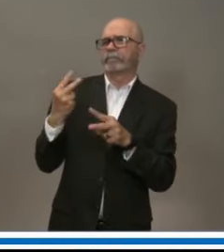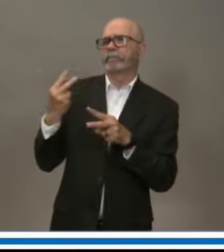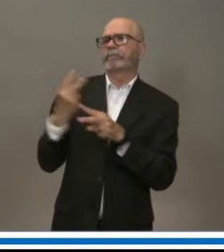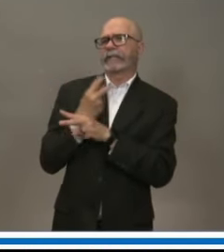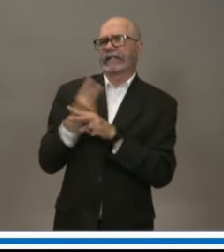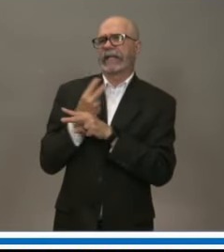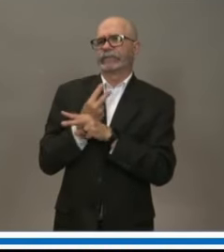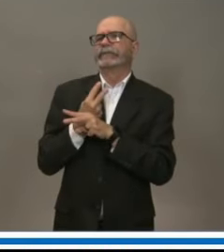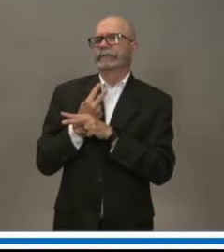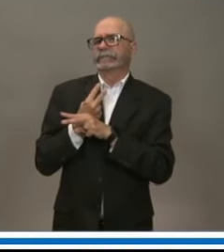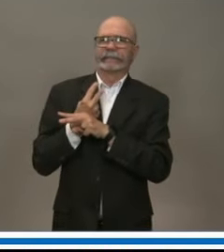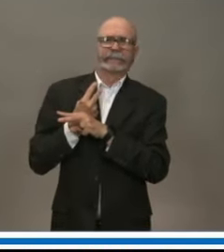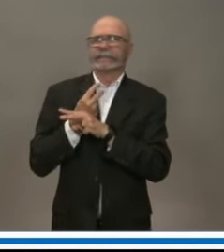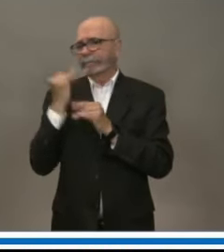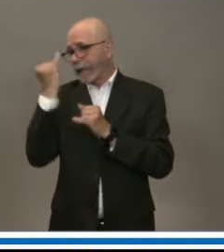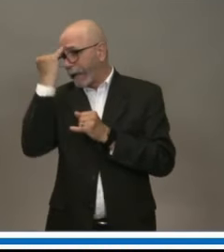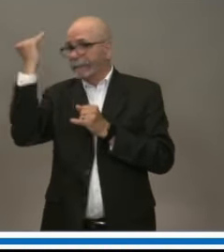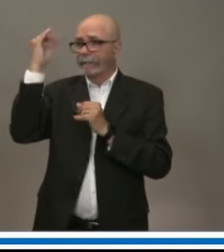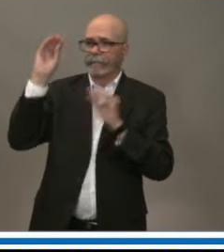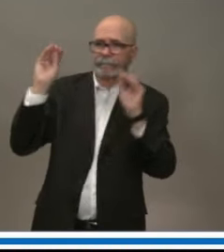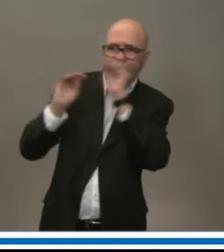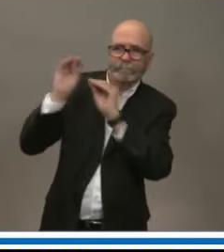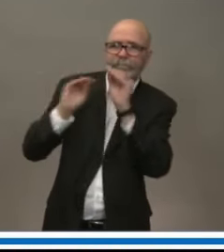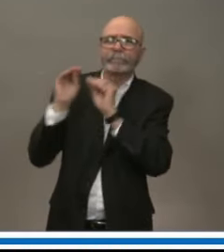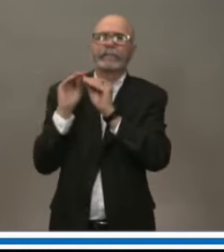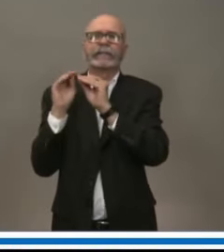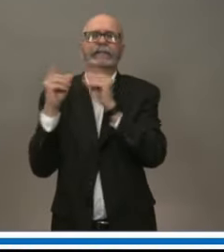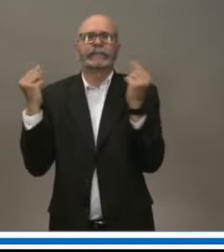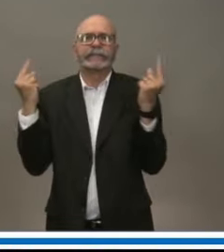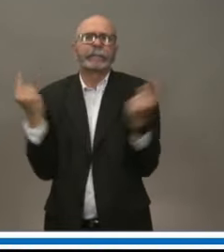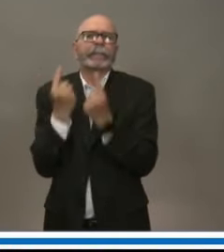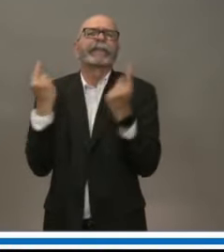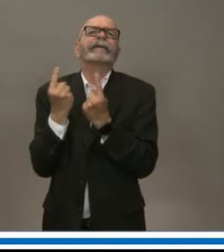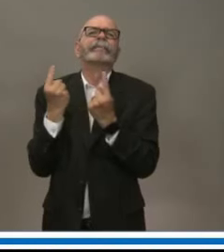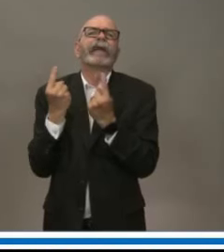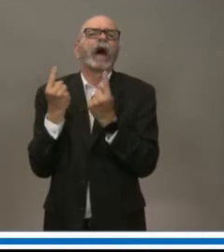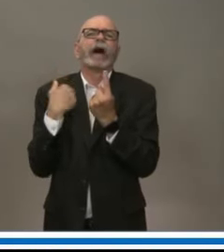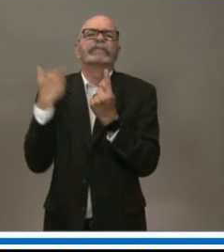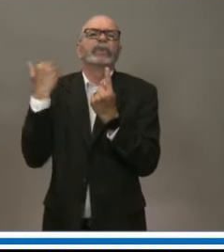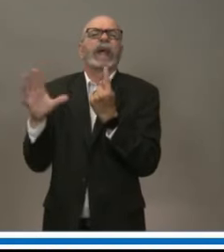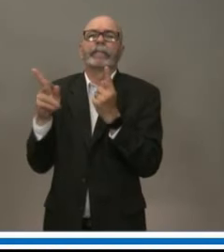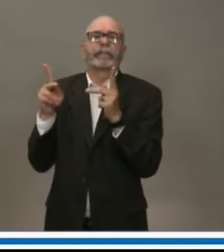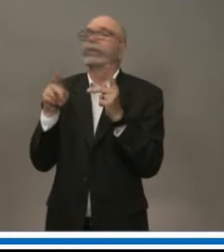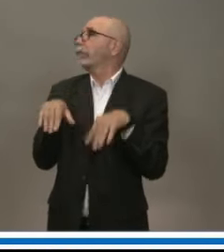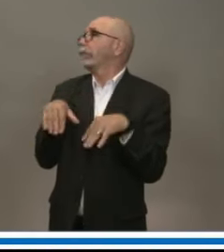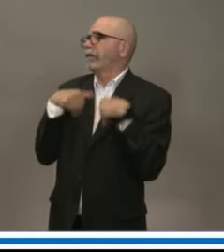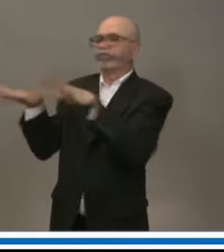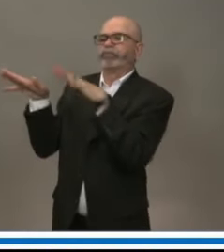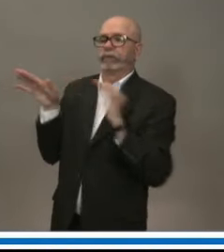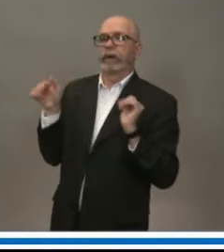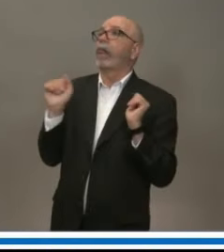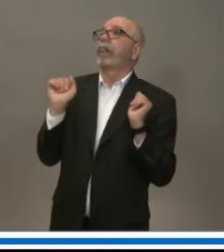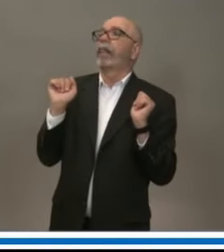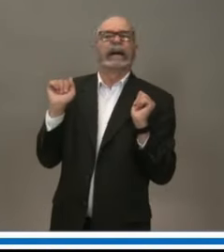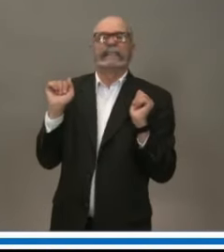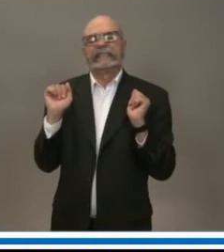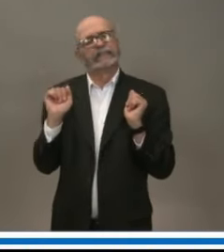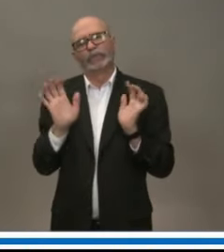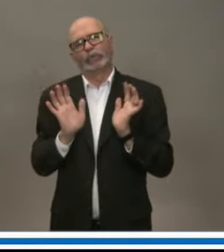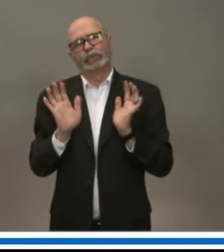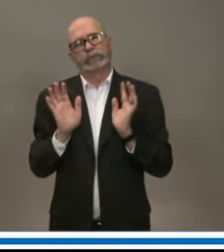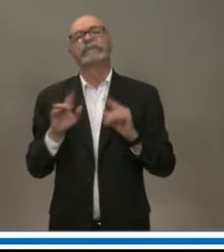showed creativity and flexibility. And again, so the facility is not left on their own. The rest of the continuing care sector, and if